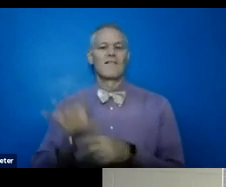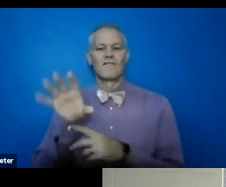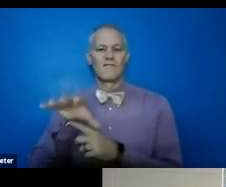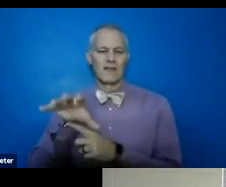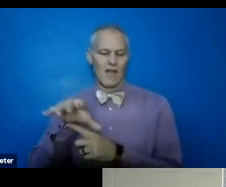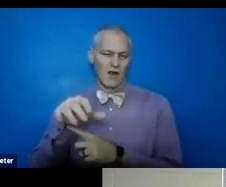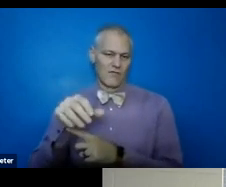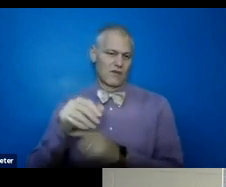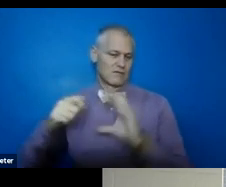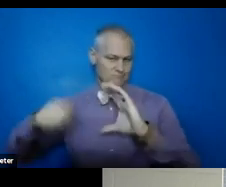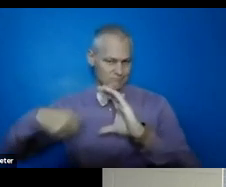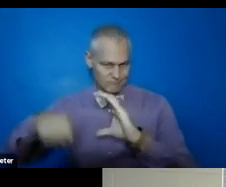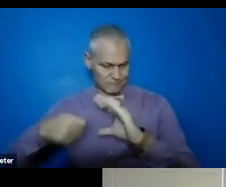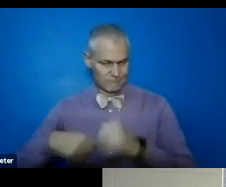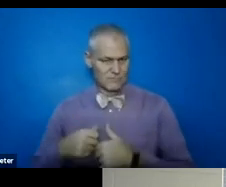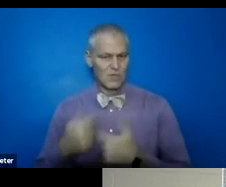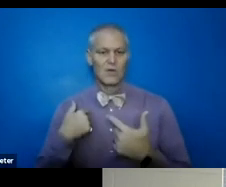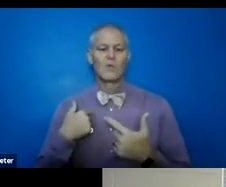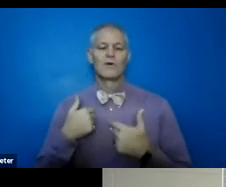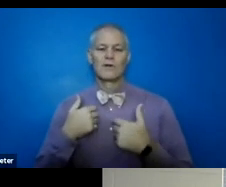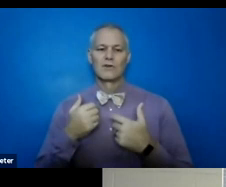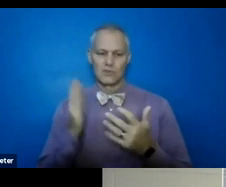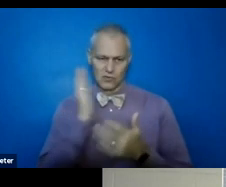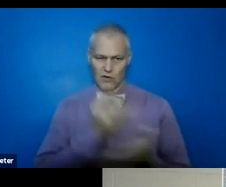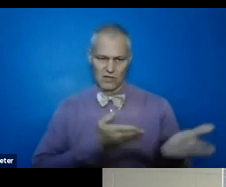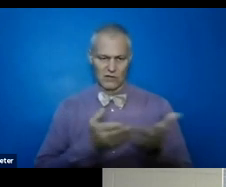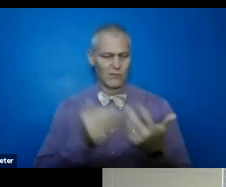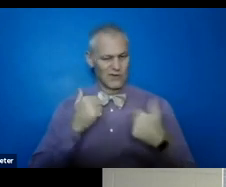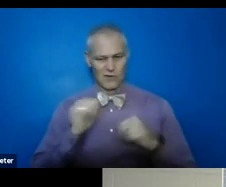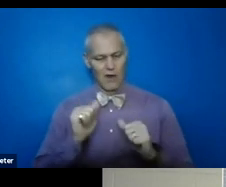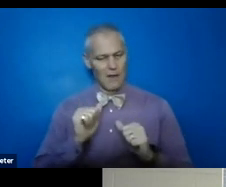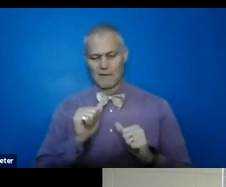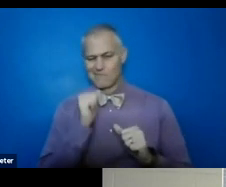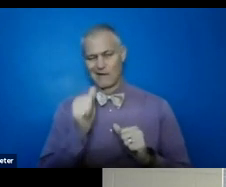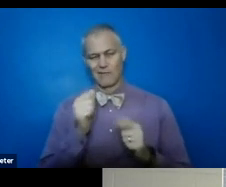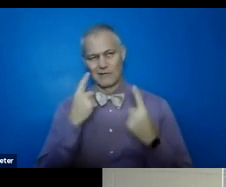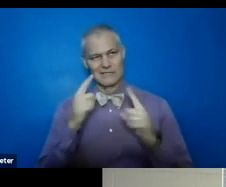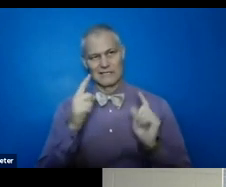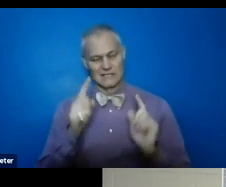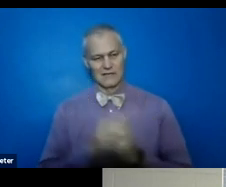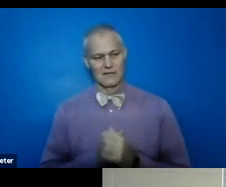For direct service work, we've tried and have not had success there. One of the things that